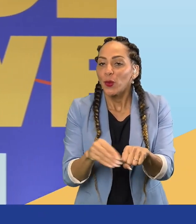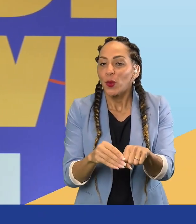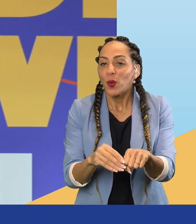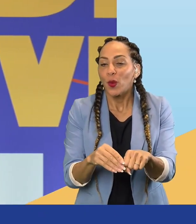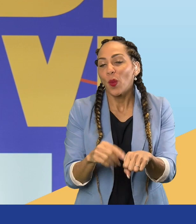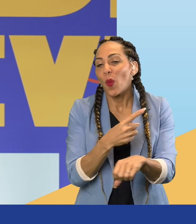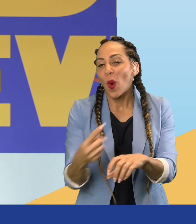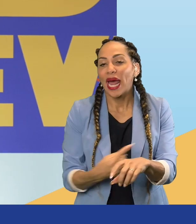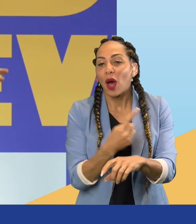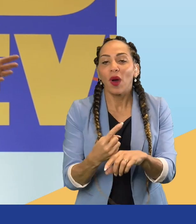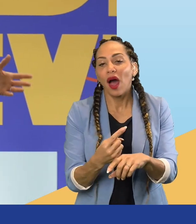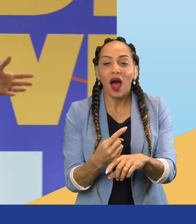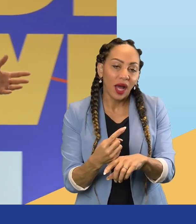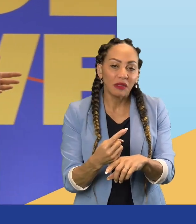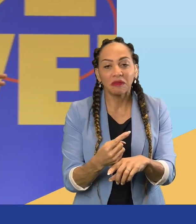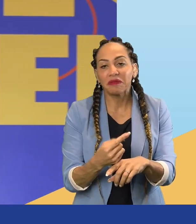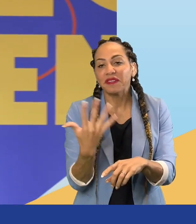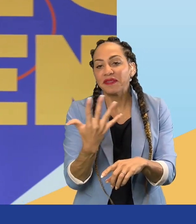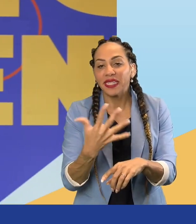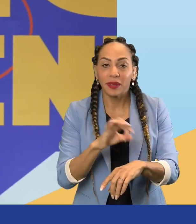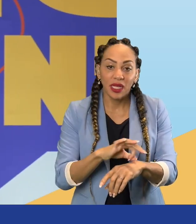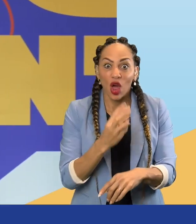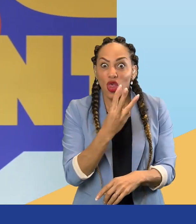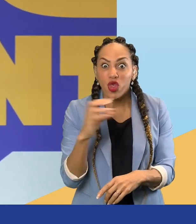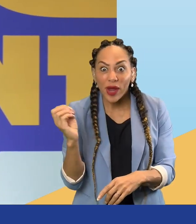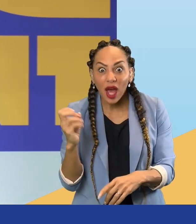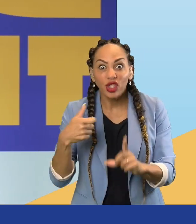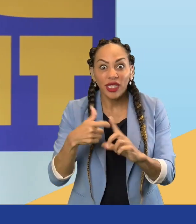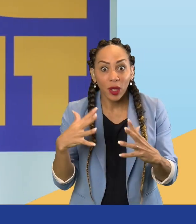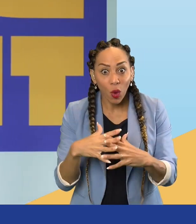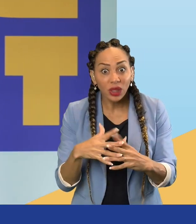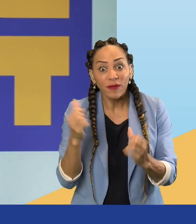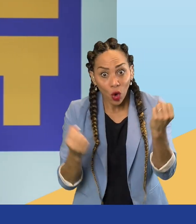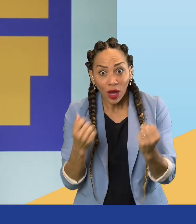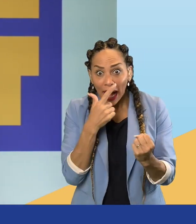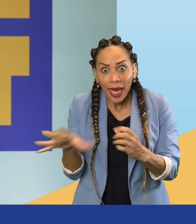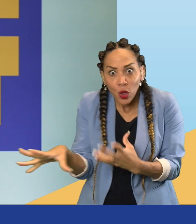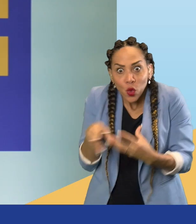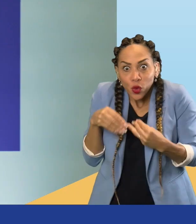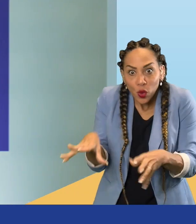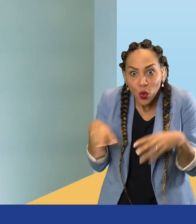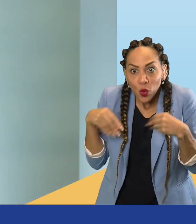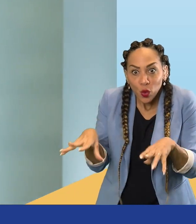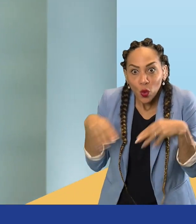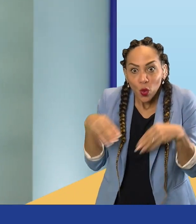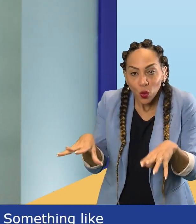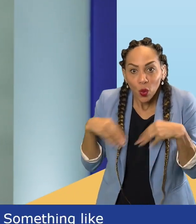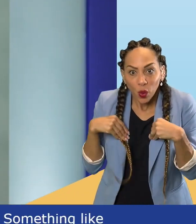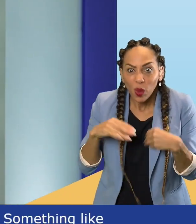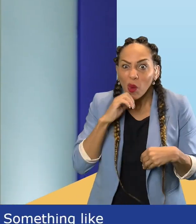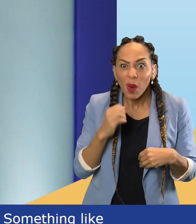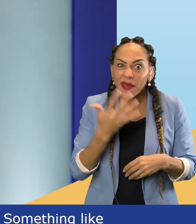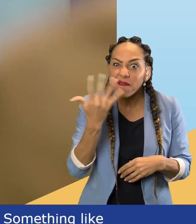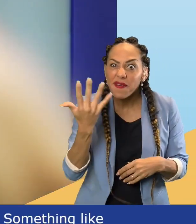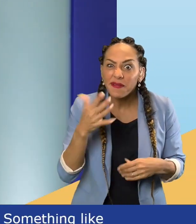or thereabouts. Something at 300 kilowatts, if your car is capable of taking that level of charge, is probably looking at about 15 minutes to